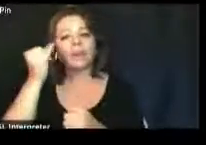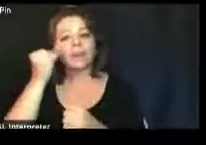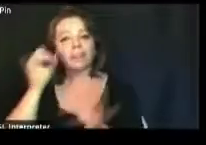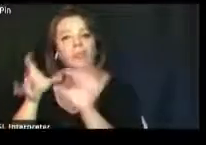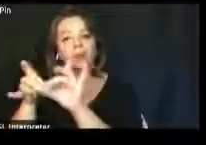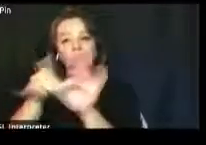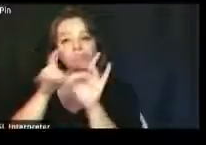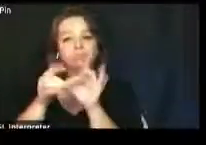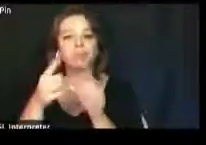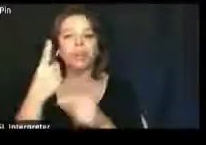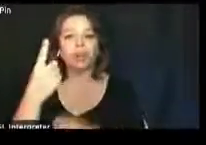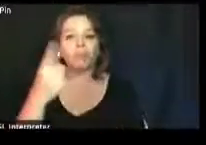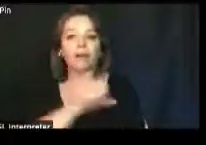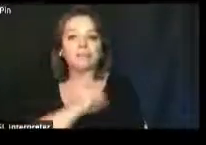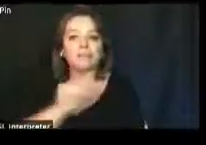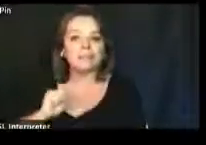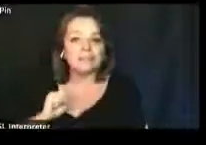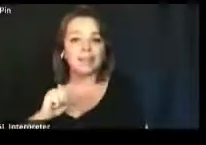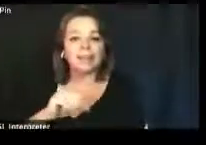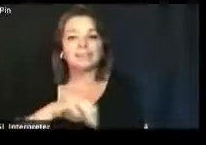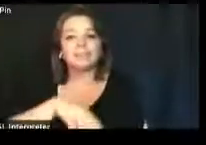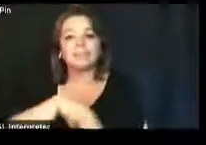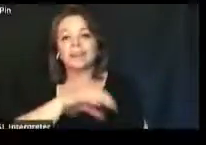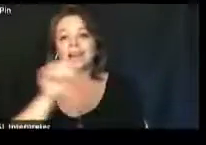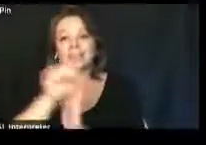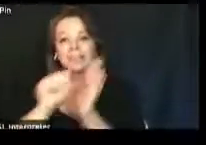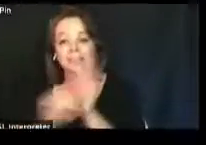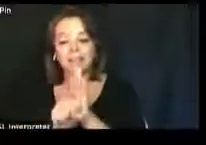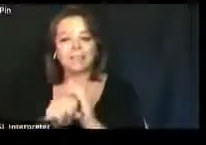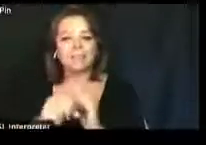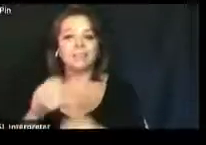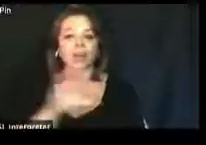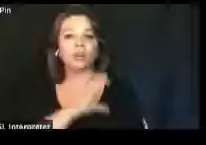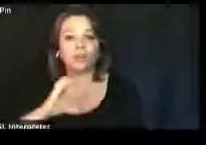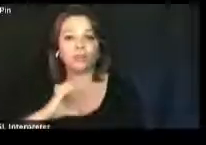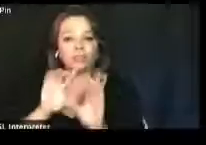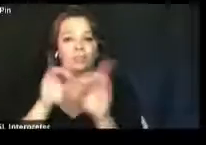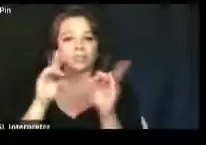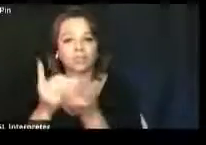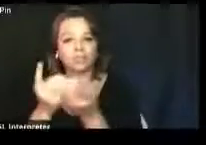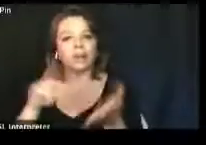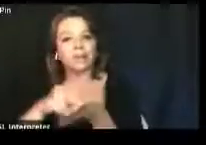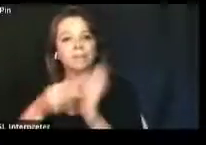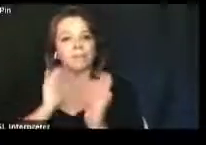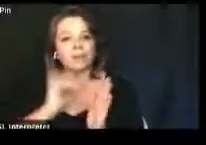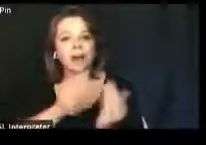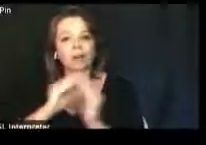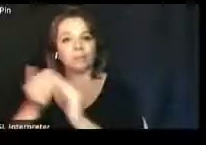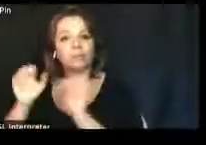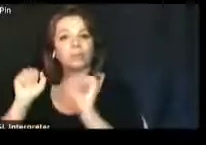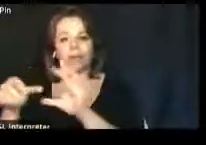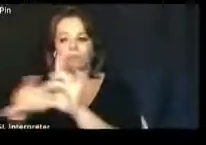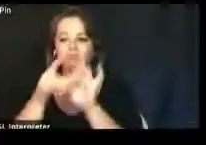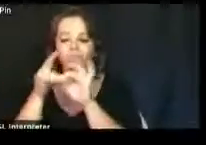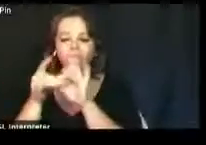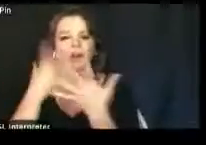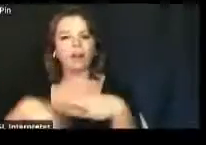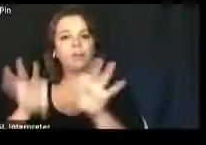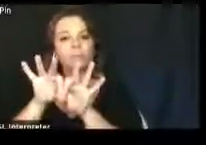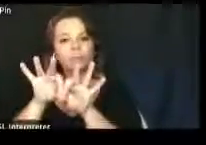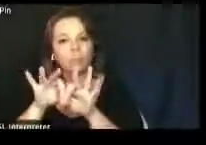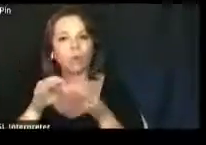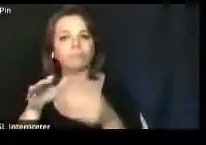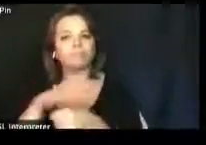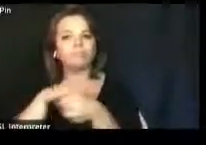assembly, and state senate districts has enabled our community to unify around important local needs and focus representation on